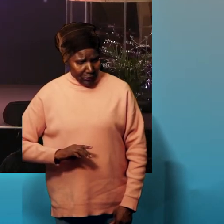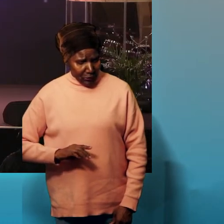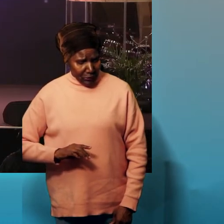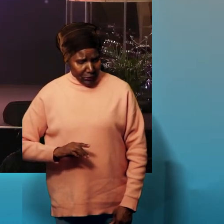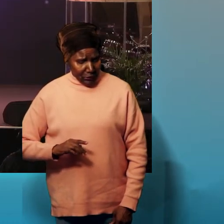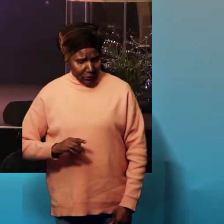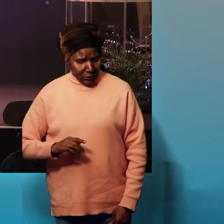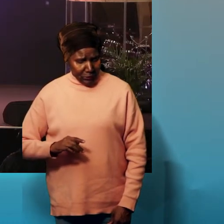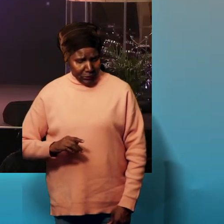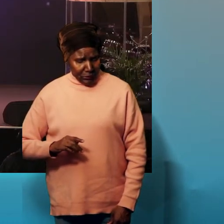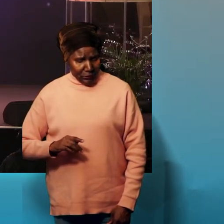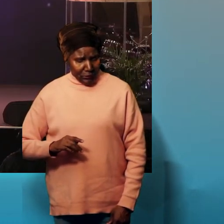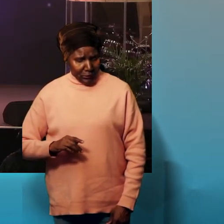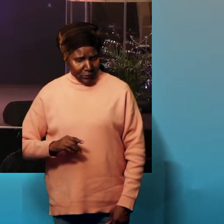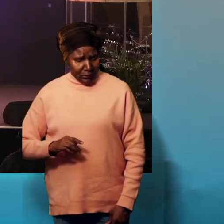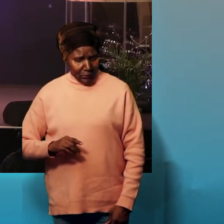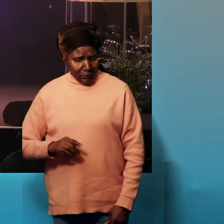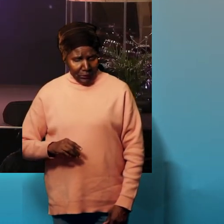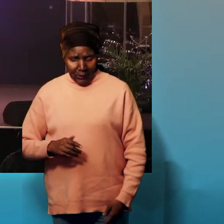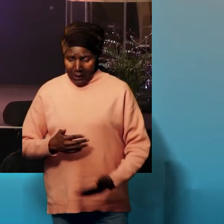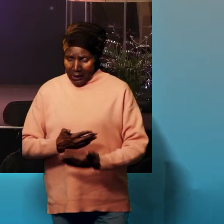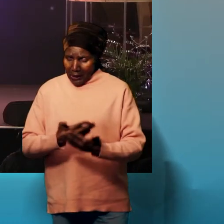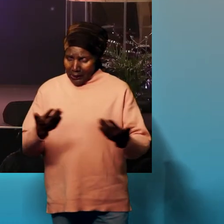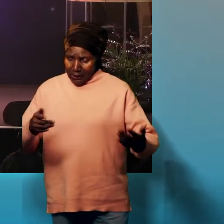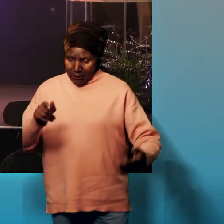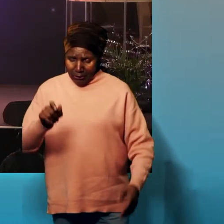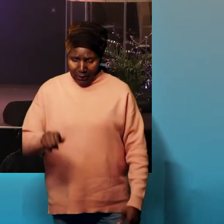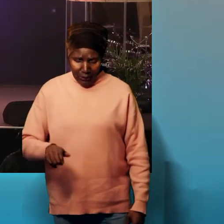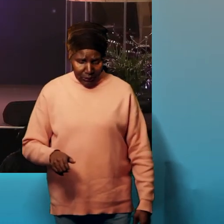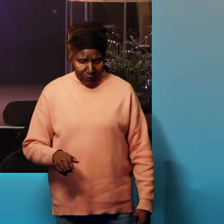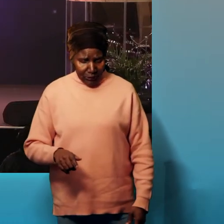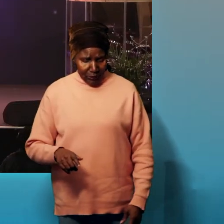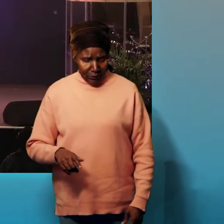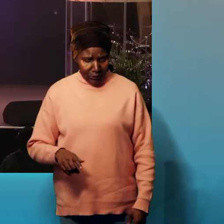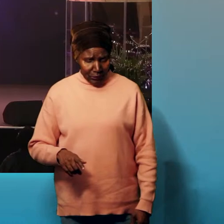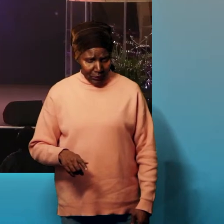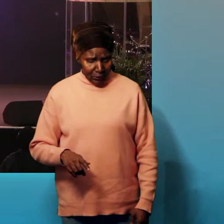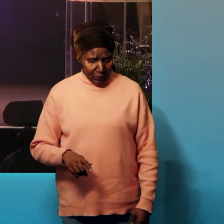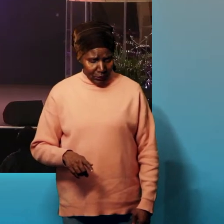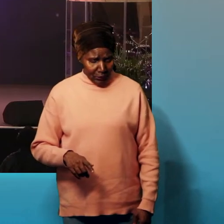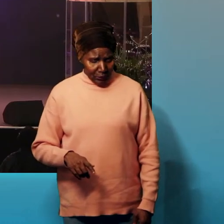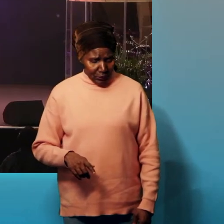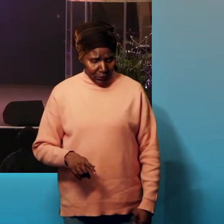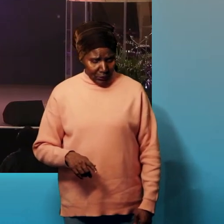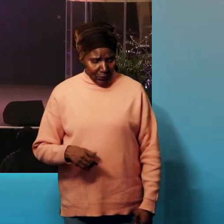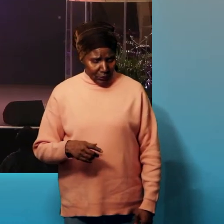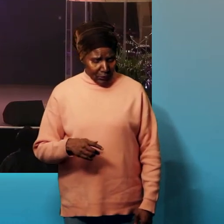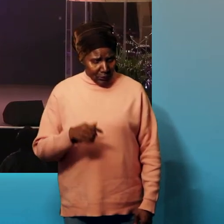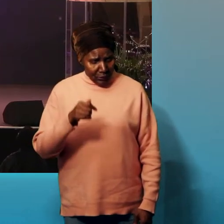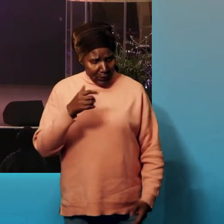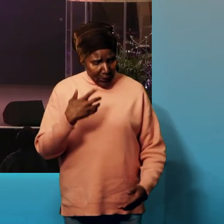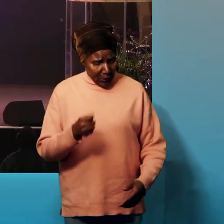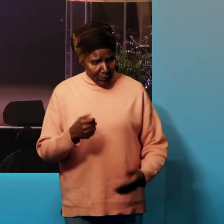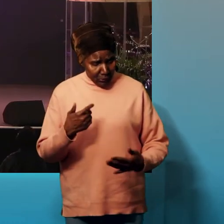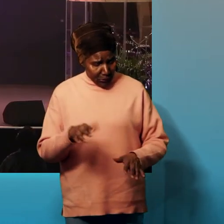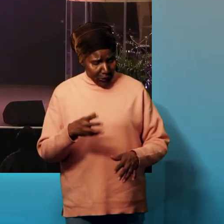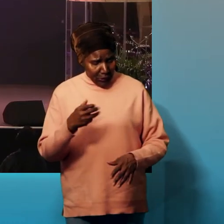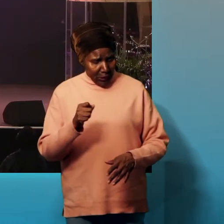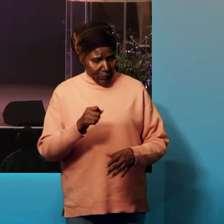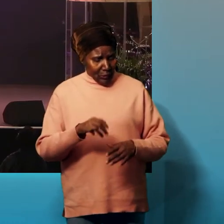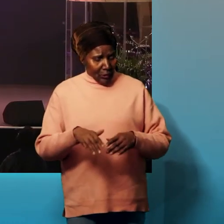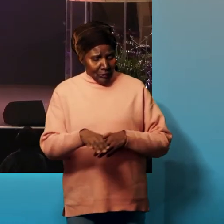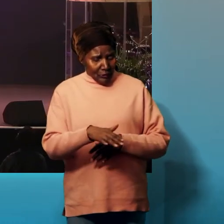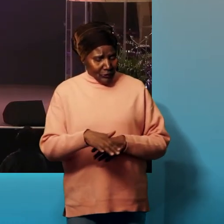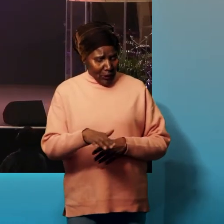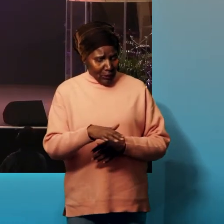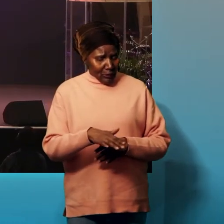situations? Does anybody here have family members who passed that way? We cannot